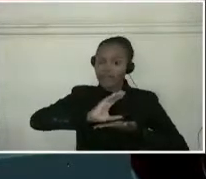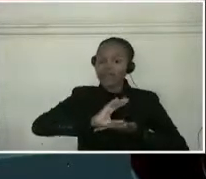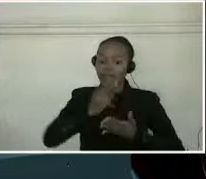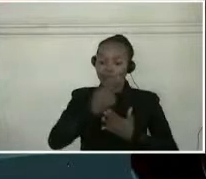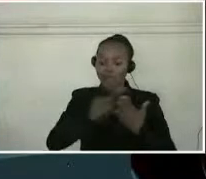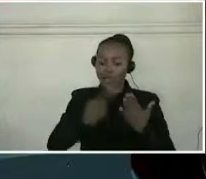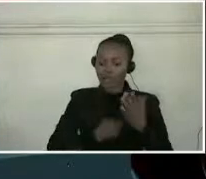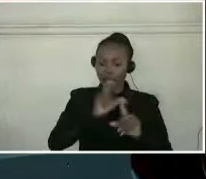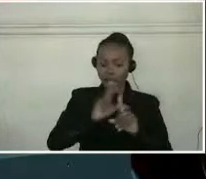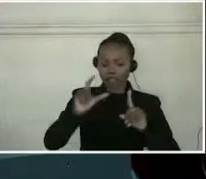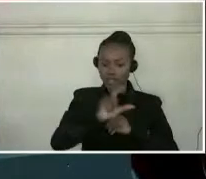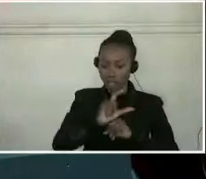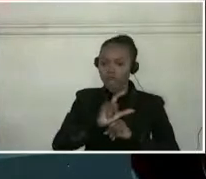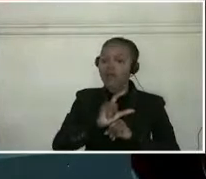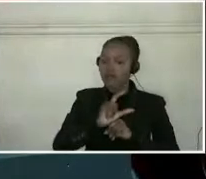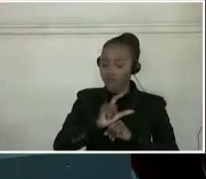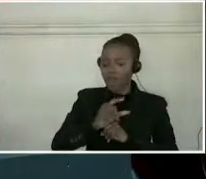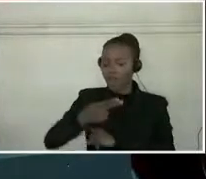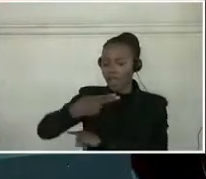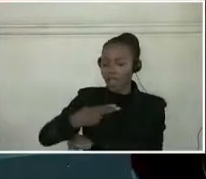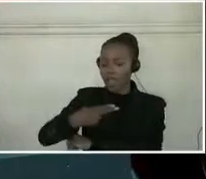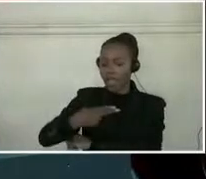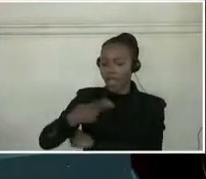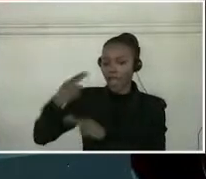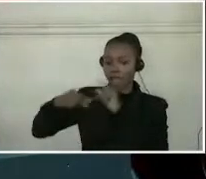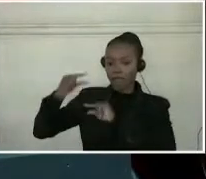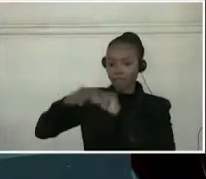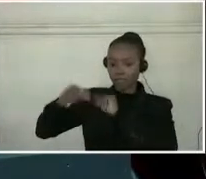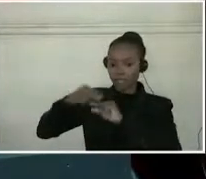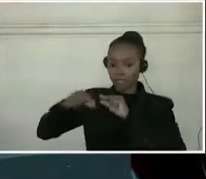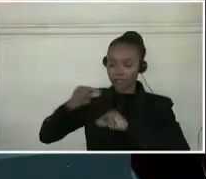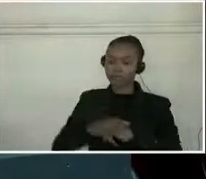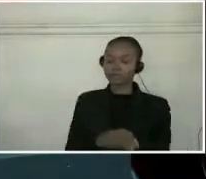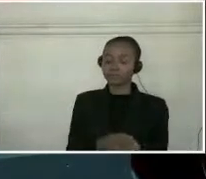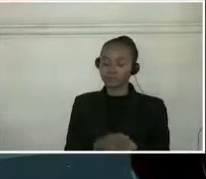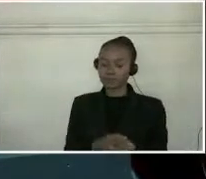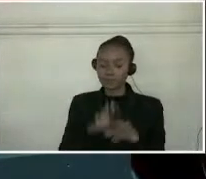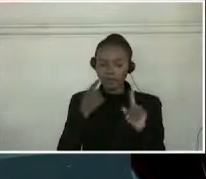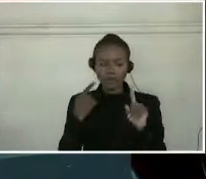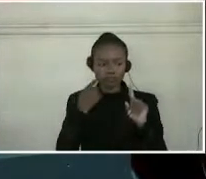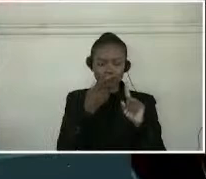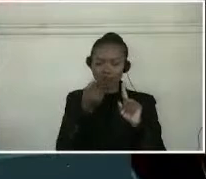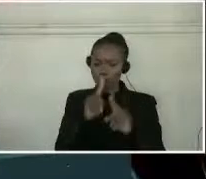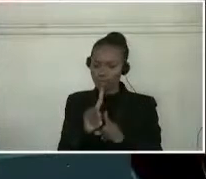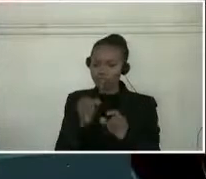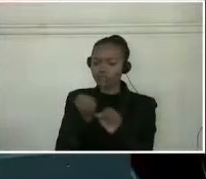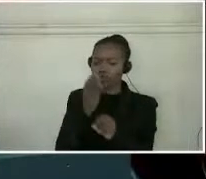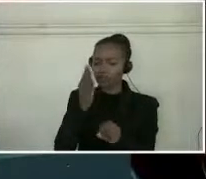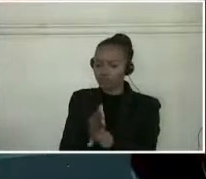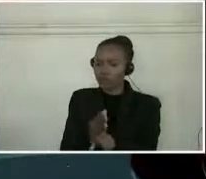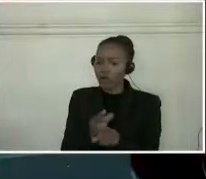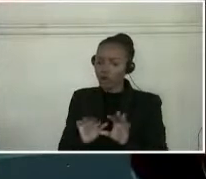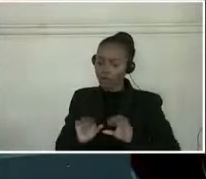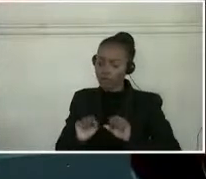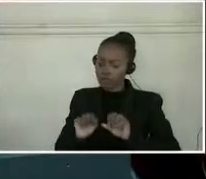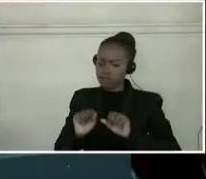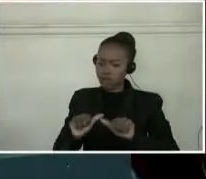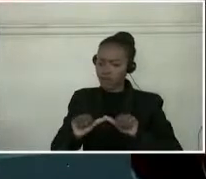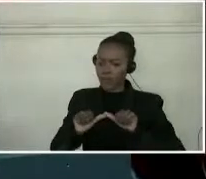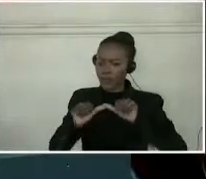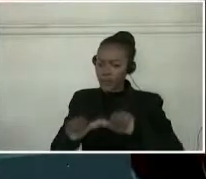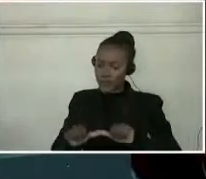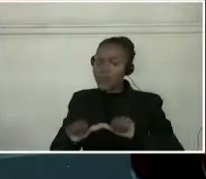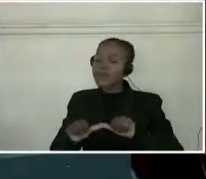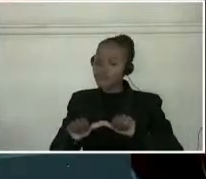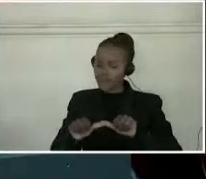heritage sector the objective of funding organization is to boost the sustainability of creative and cultural